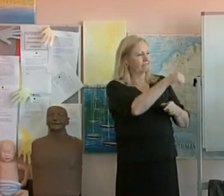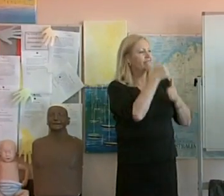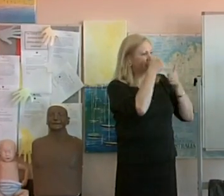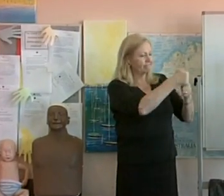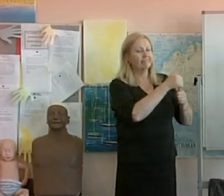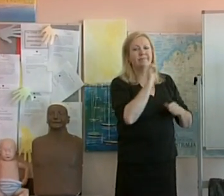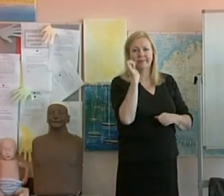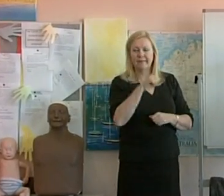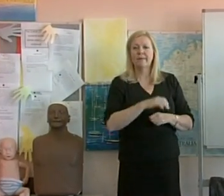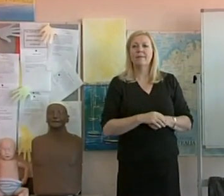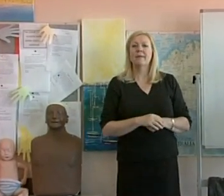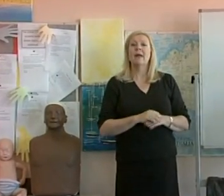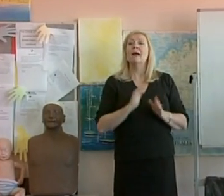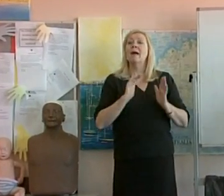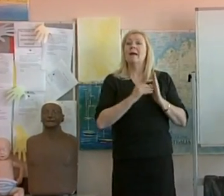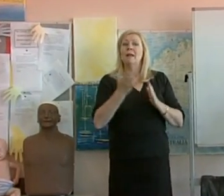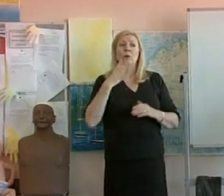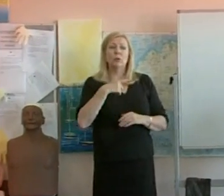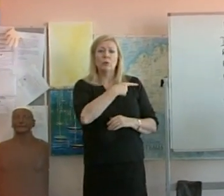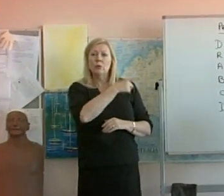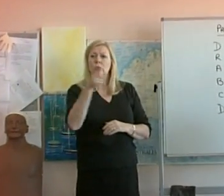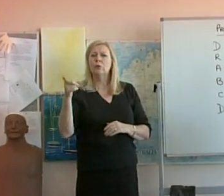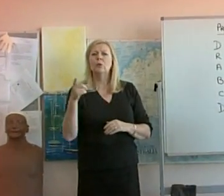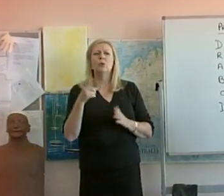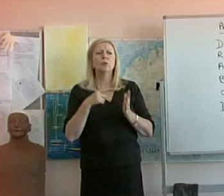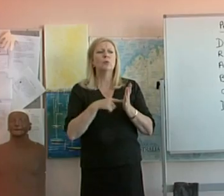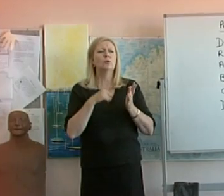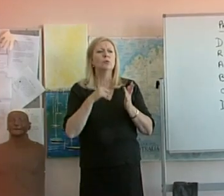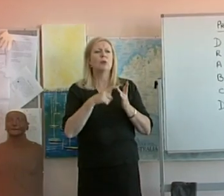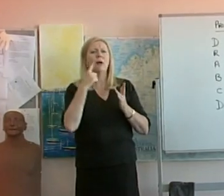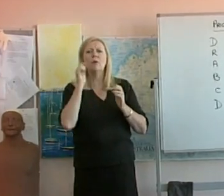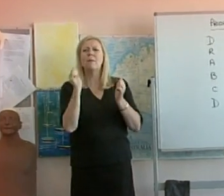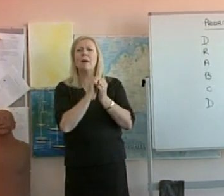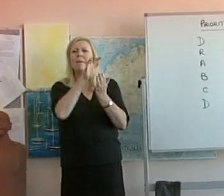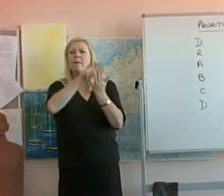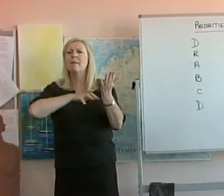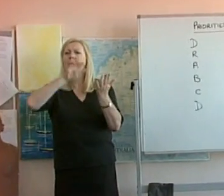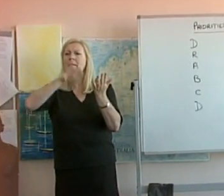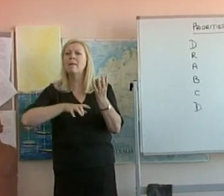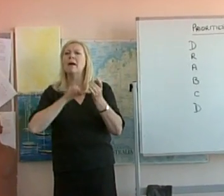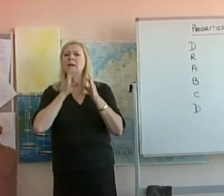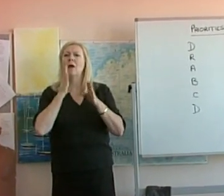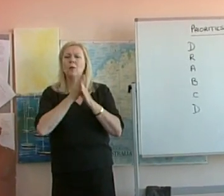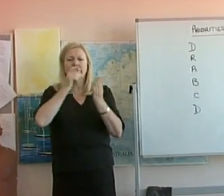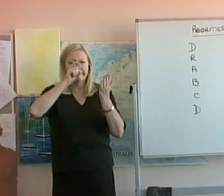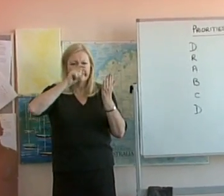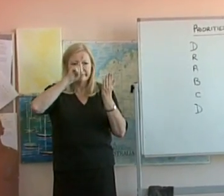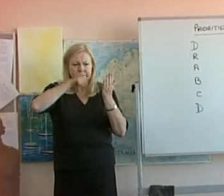Good. Now what I want you to do is to turn to your handouts and to start working through